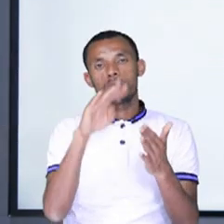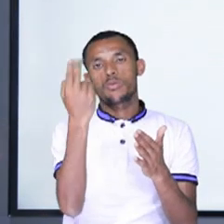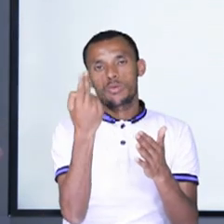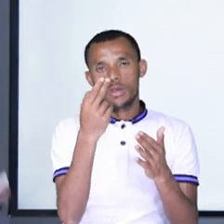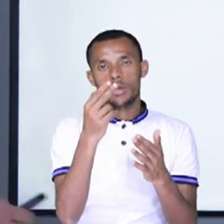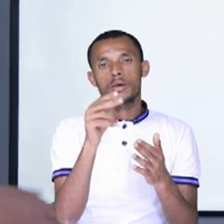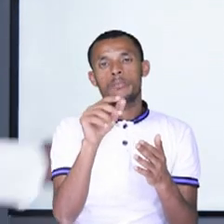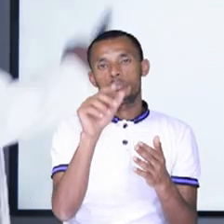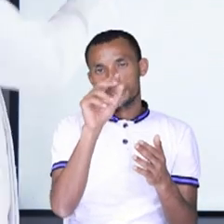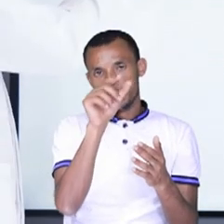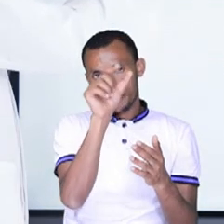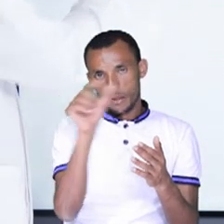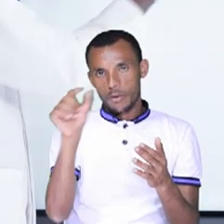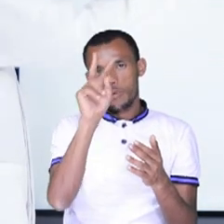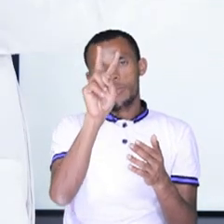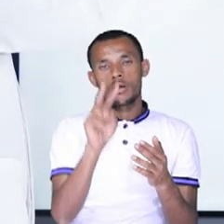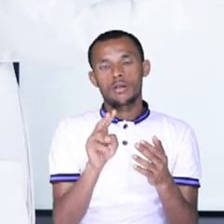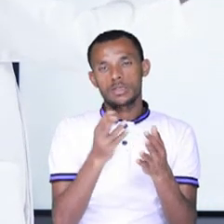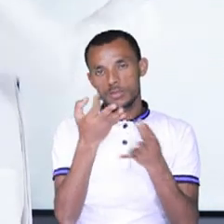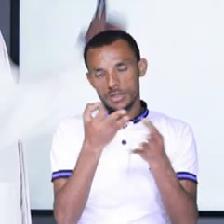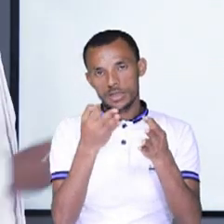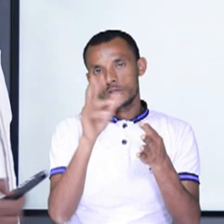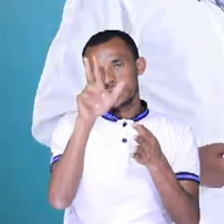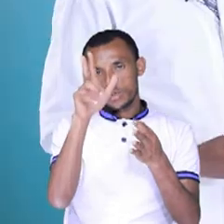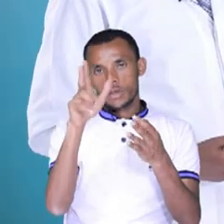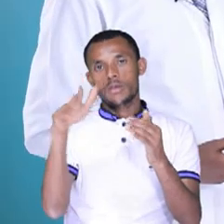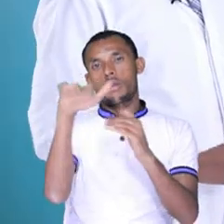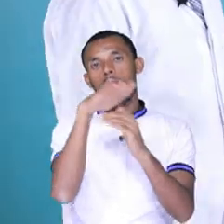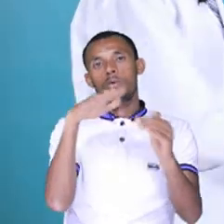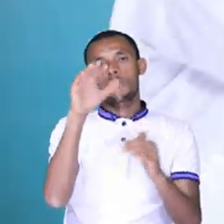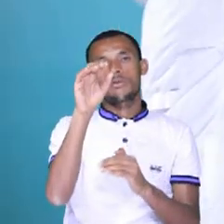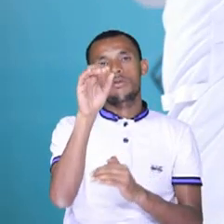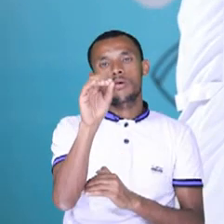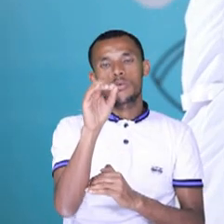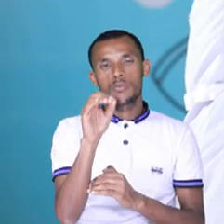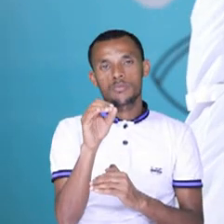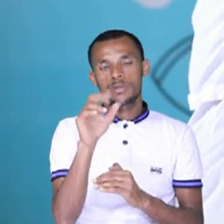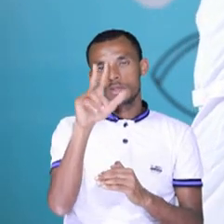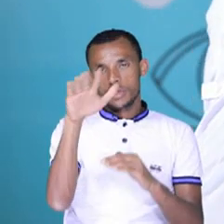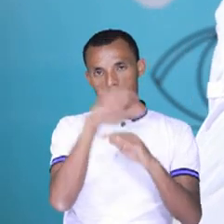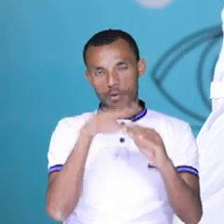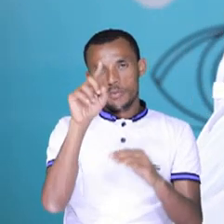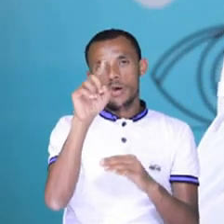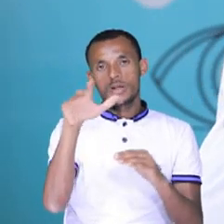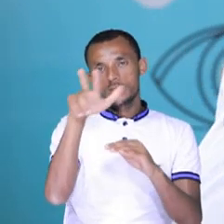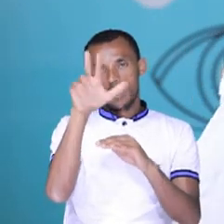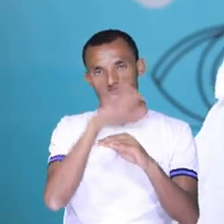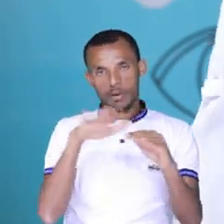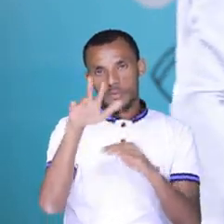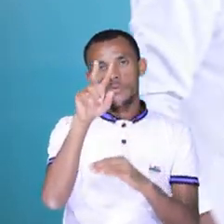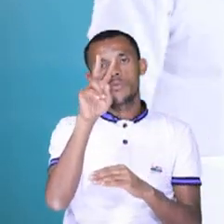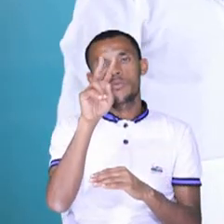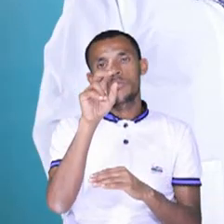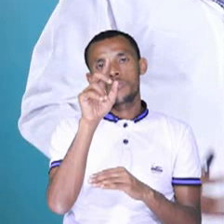binomial expansion, I will start from 3. 3 above 0. 3 above 1. 3 above 2. 3